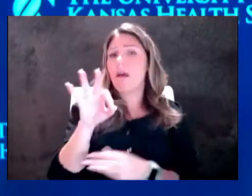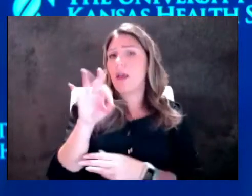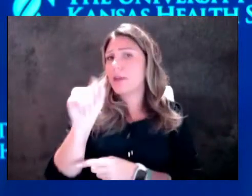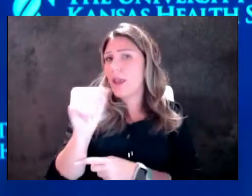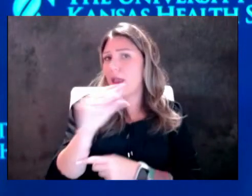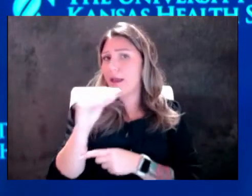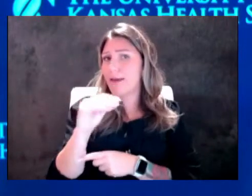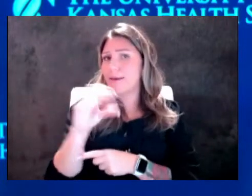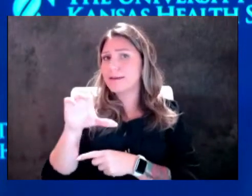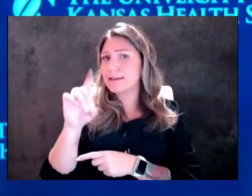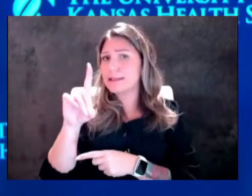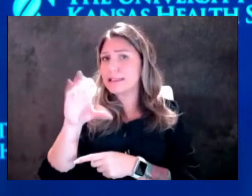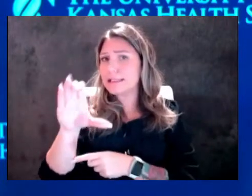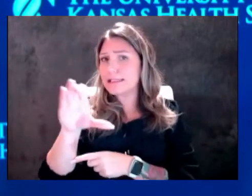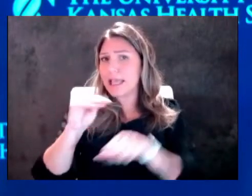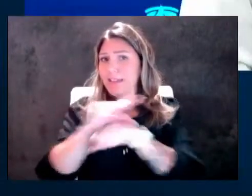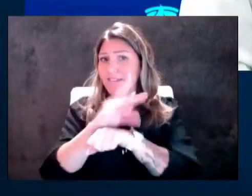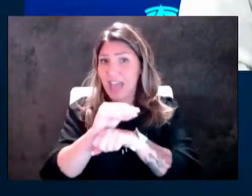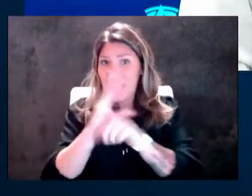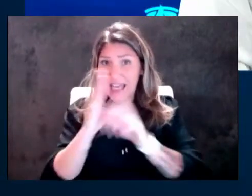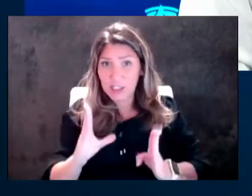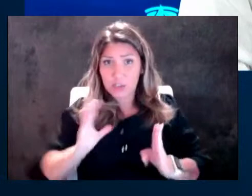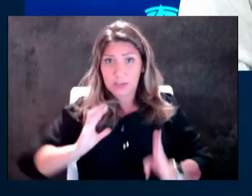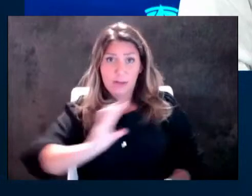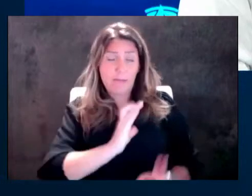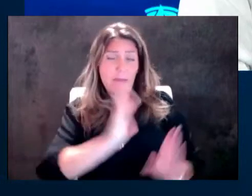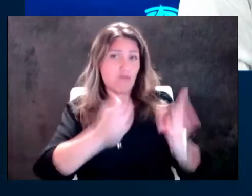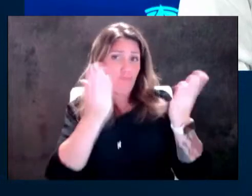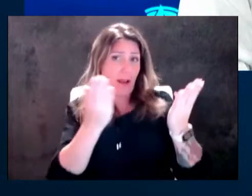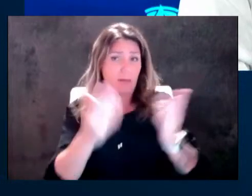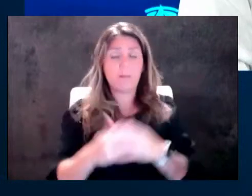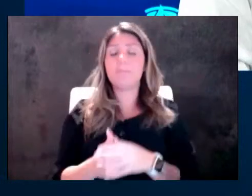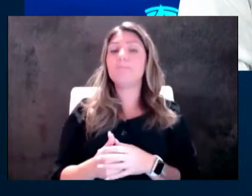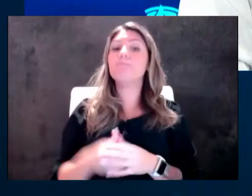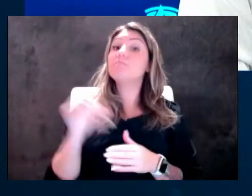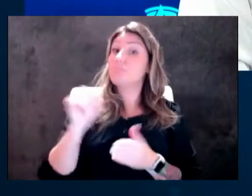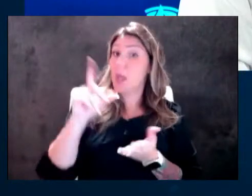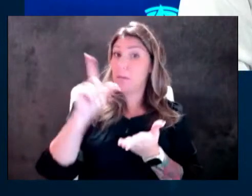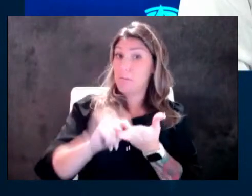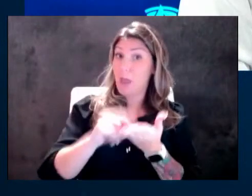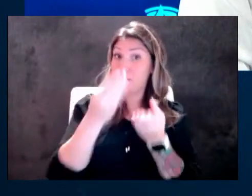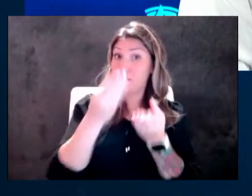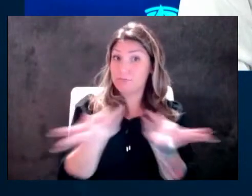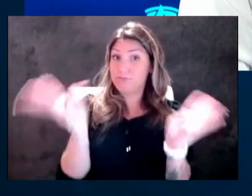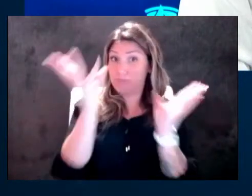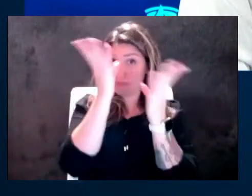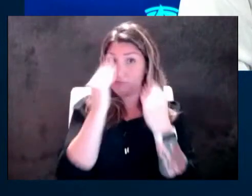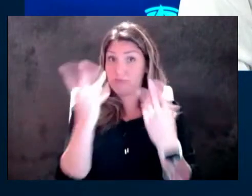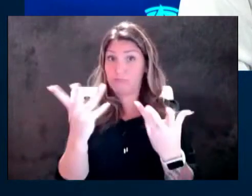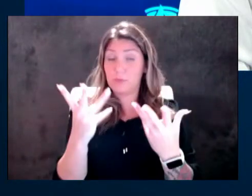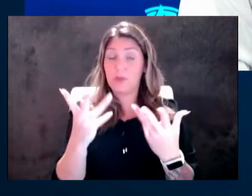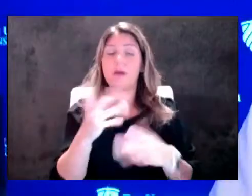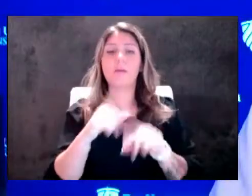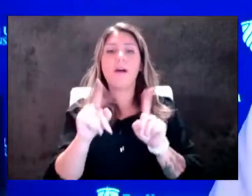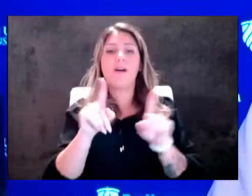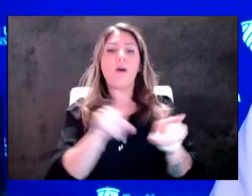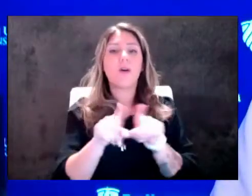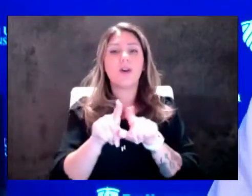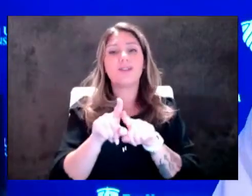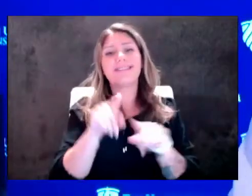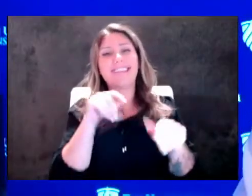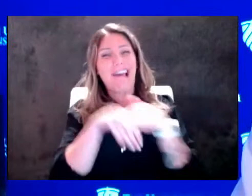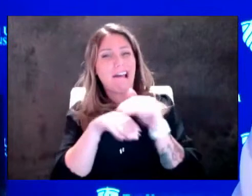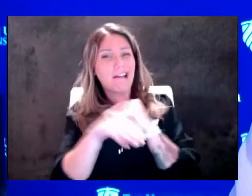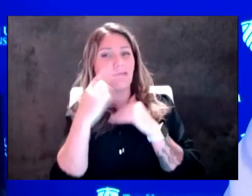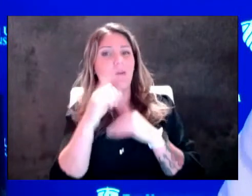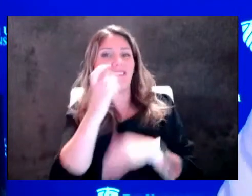all recommend about this question. Yeah, and I know that we have seen published data out there in the public, but they will also have access to unpublished data as well.